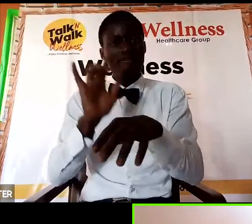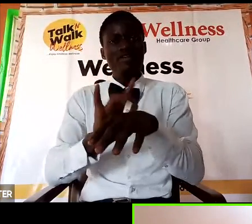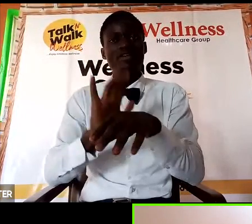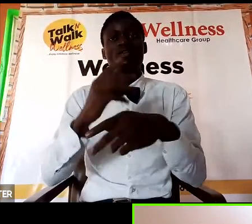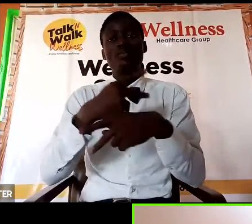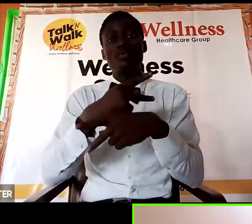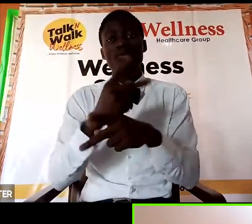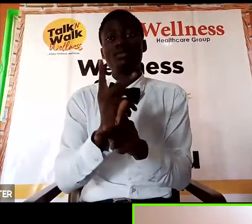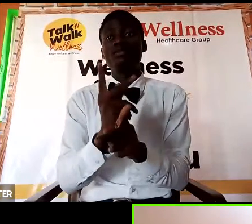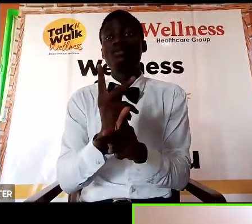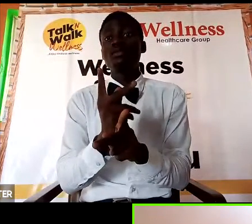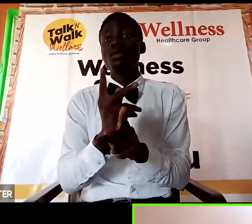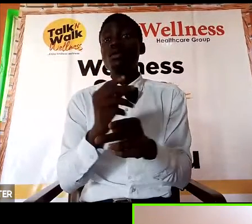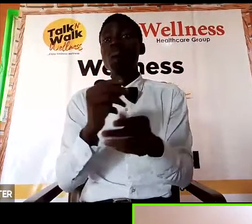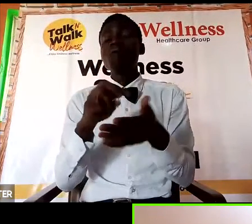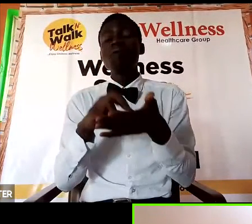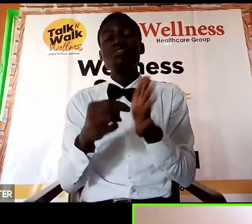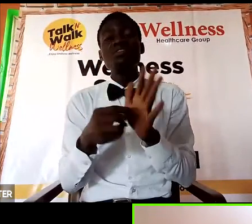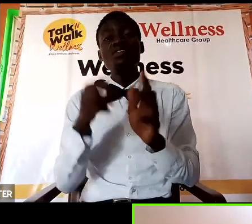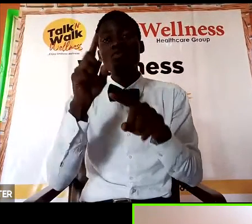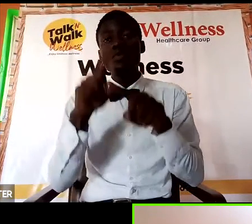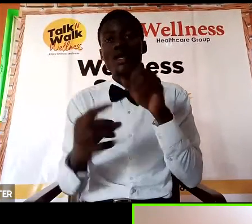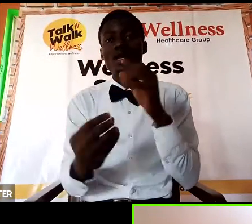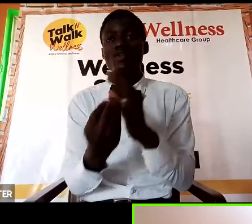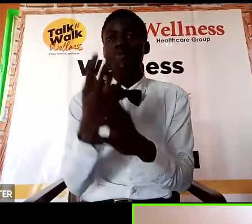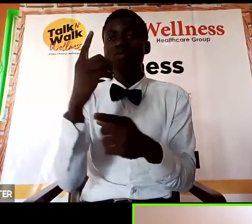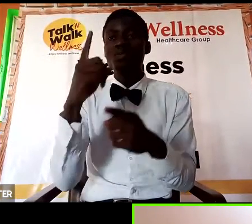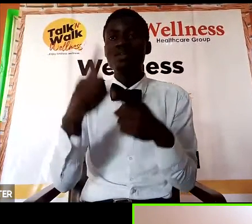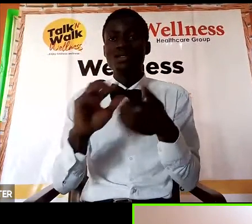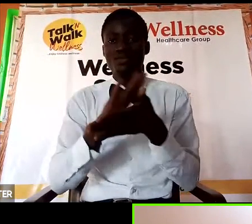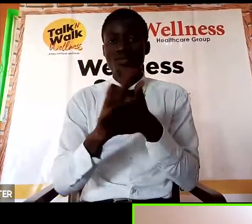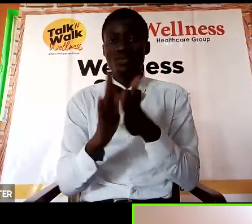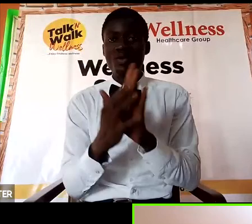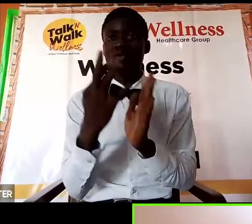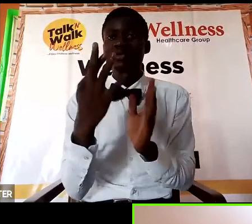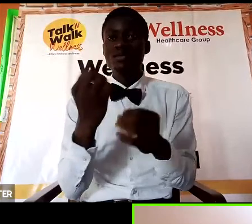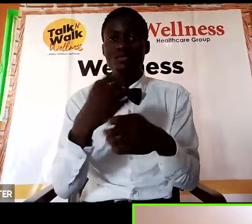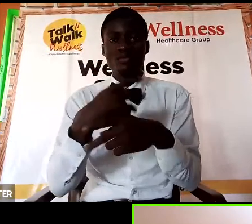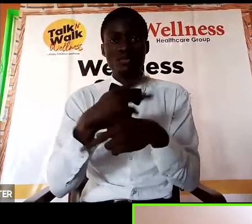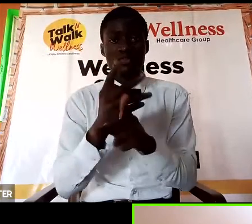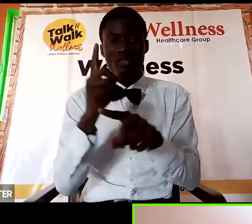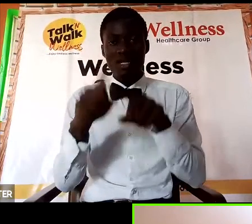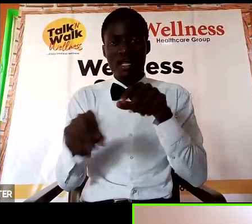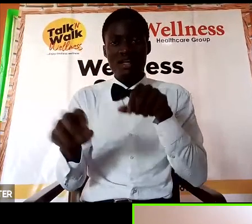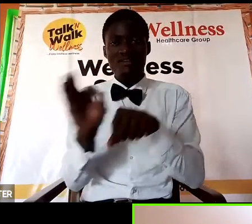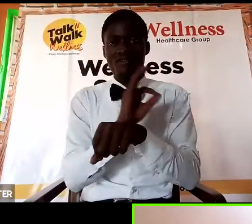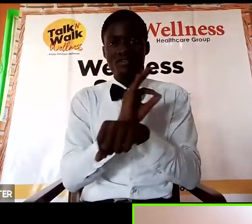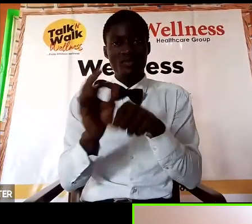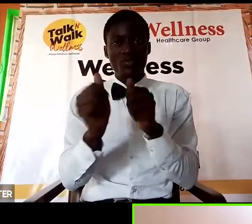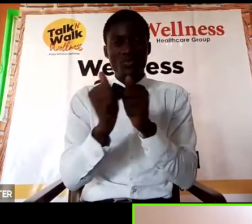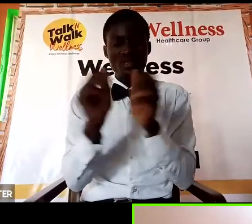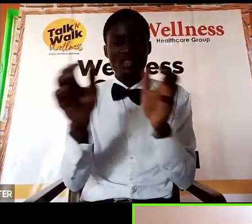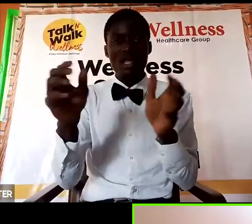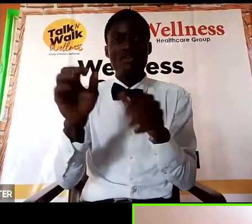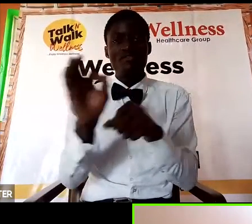grow. You cannot be productive. You cannot function optimally without a functioning sex life.